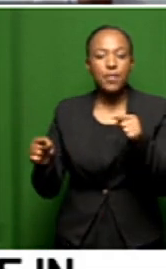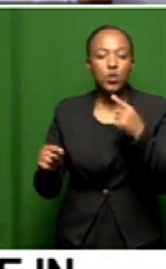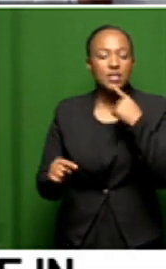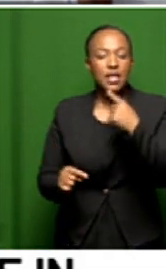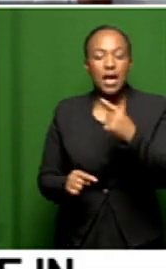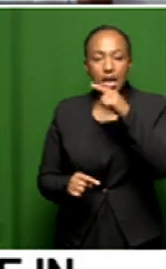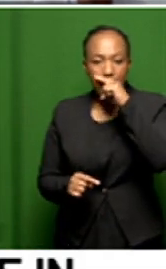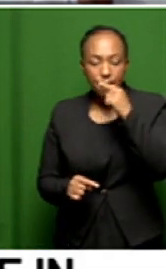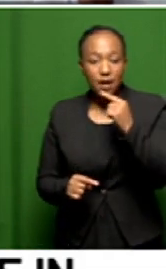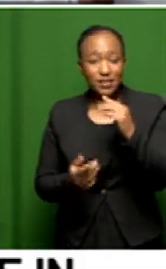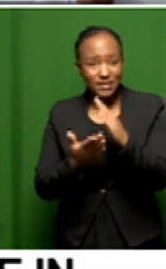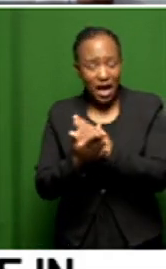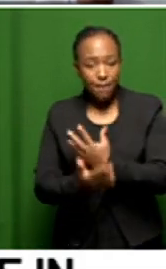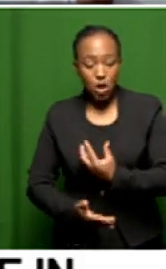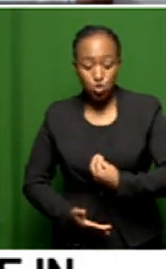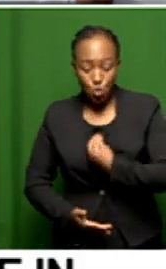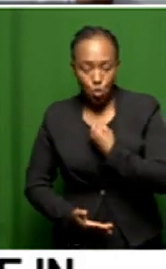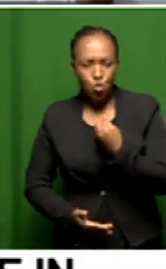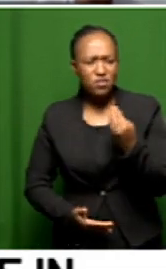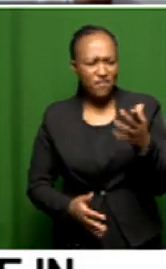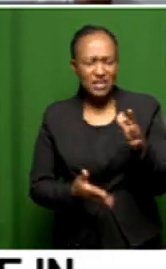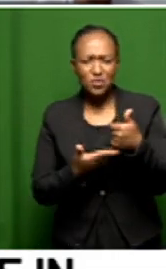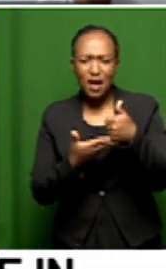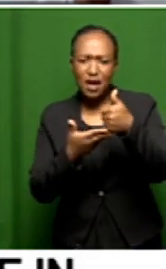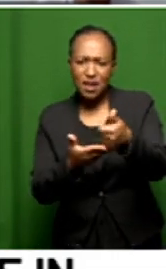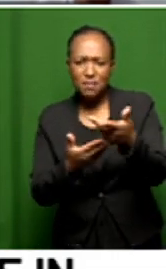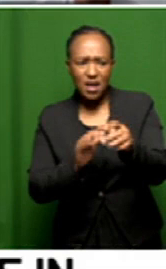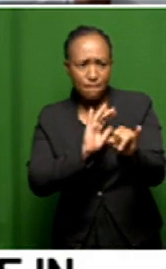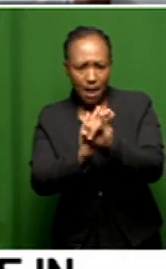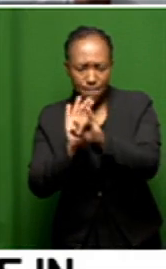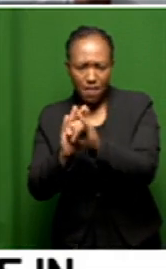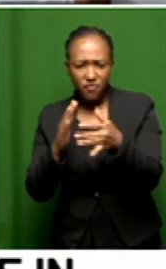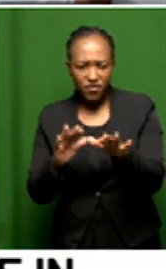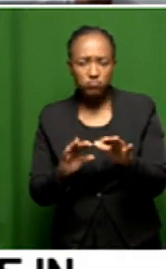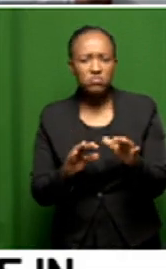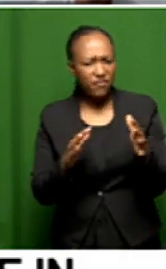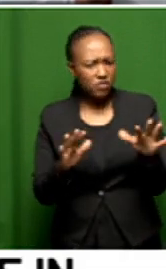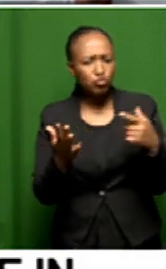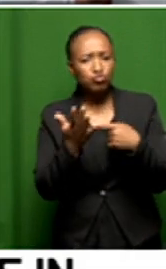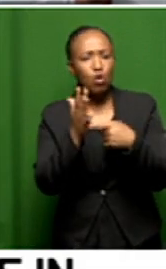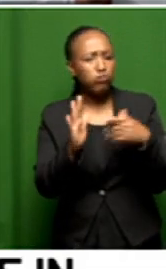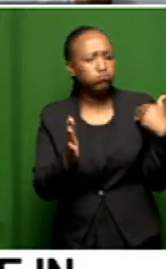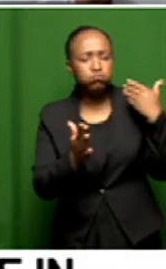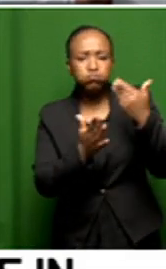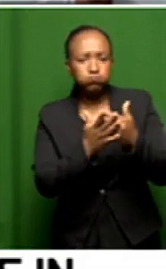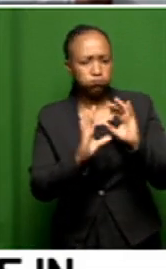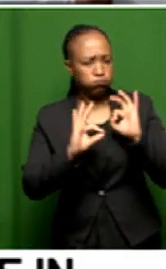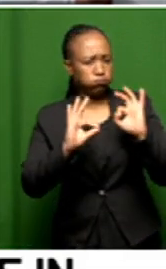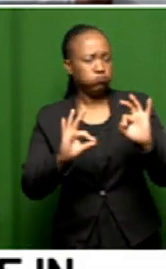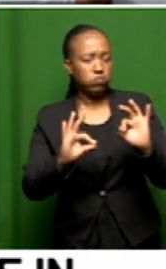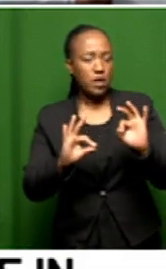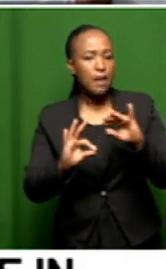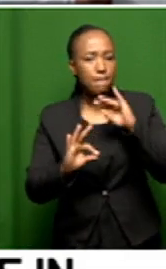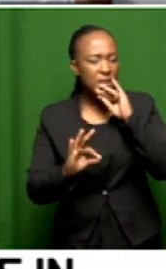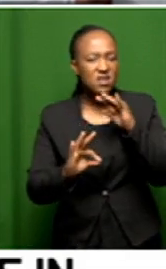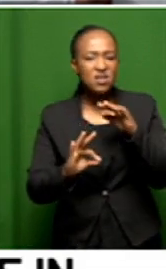the same, some youths that we have been assisting, we have identified, are people who have a proven track record. So they do not just hold a certain